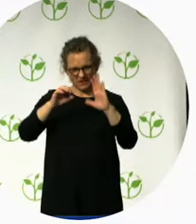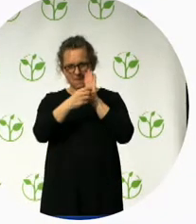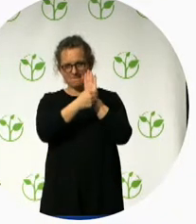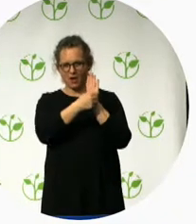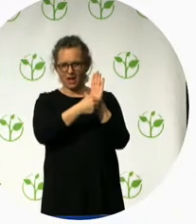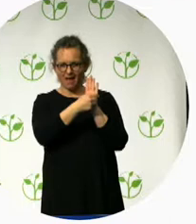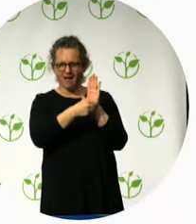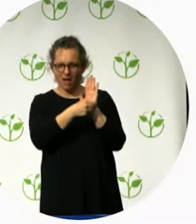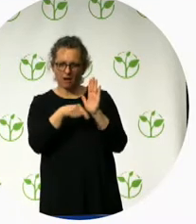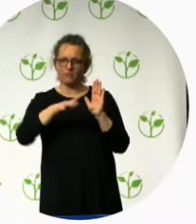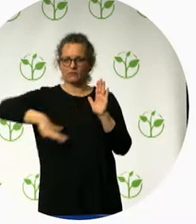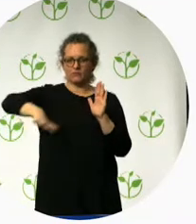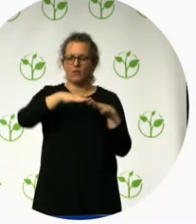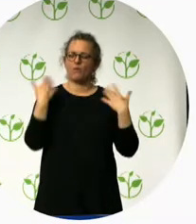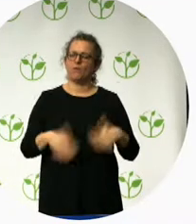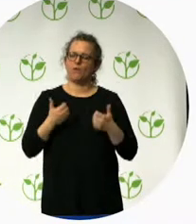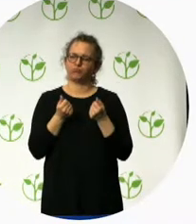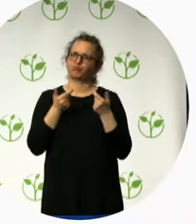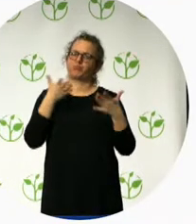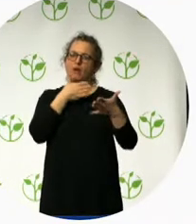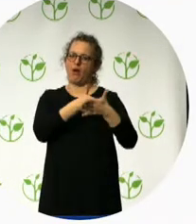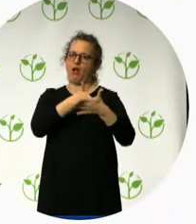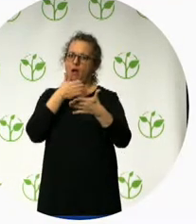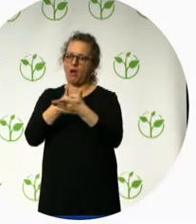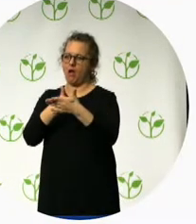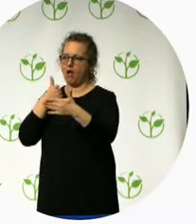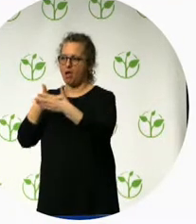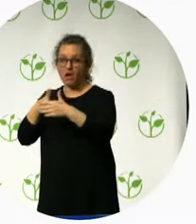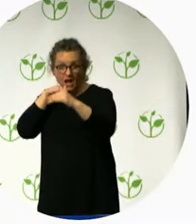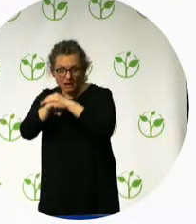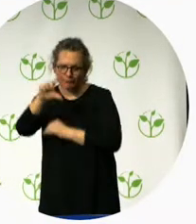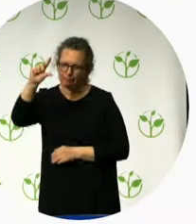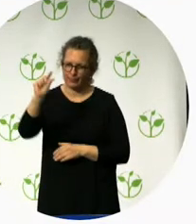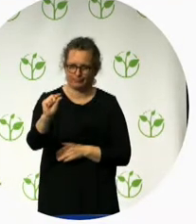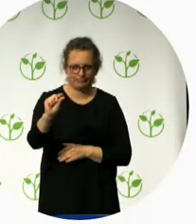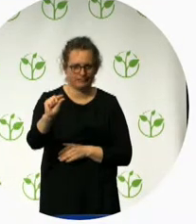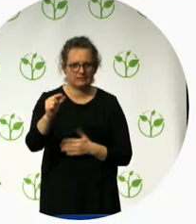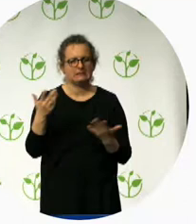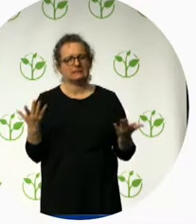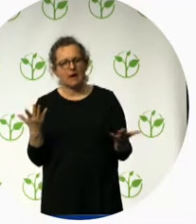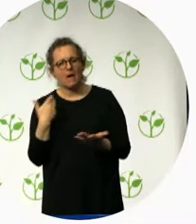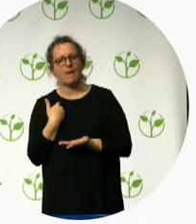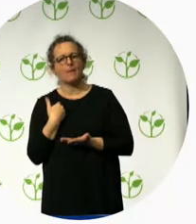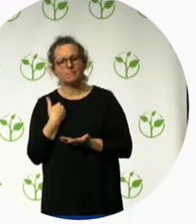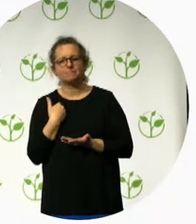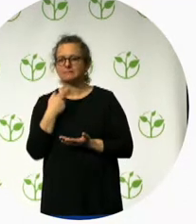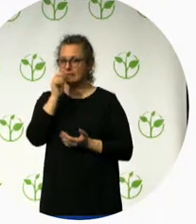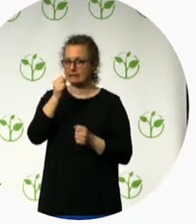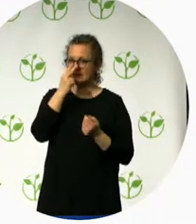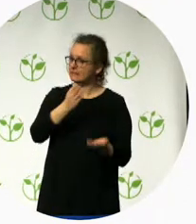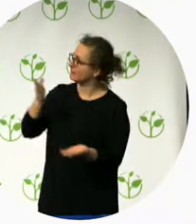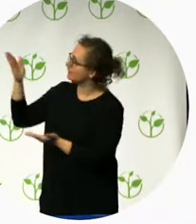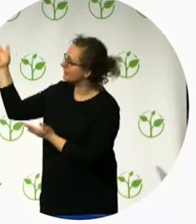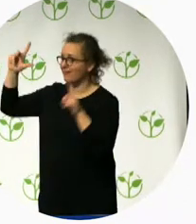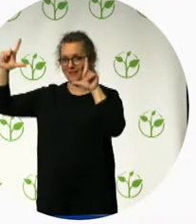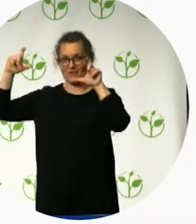This is a picture of one of the main city areas of Munaragala. And as you can see, you